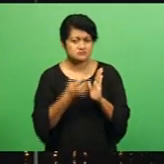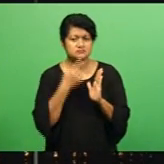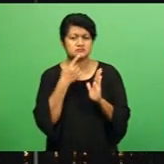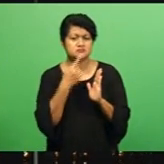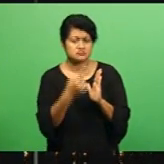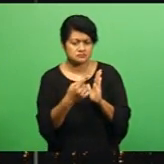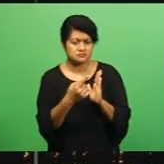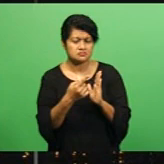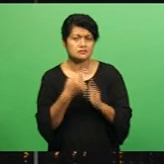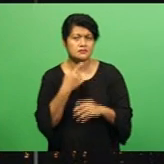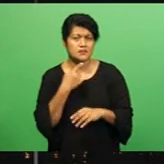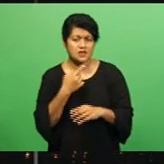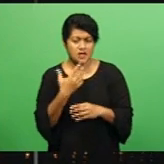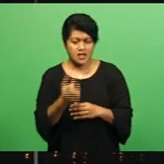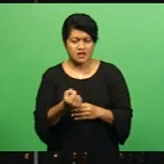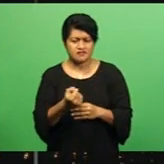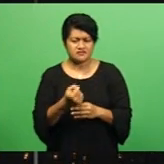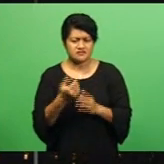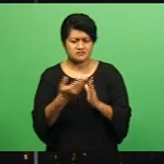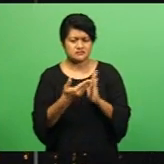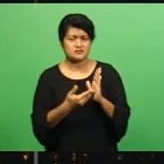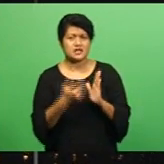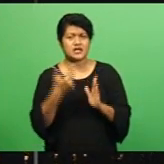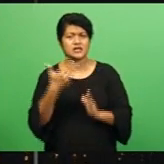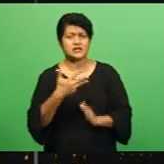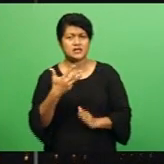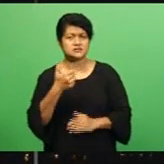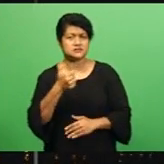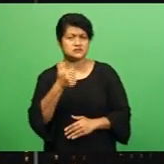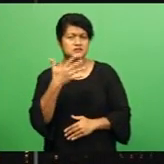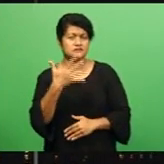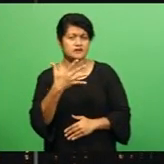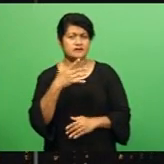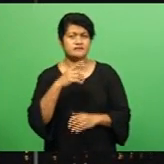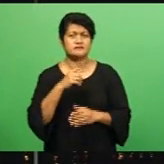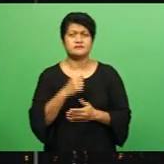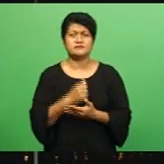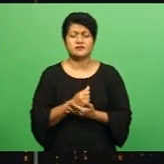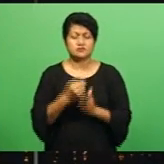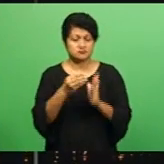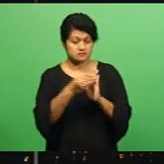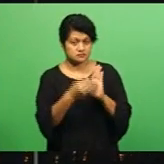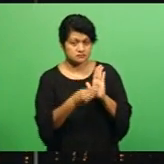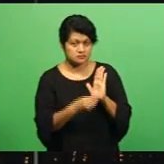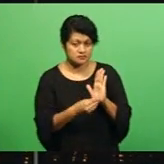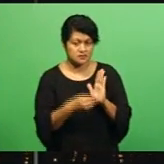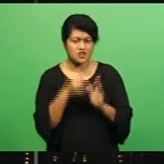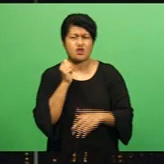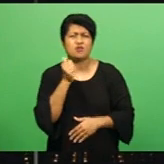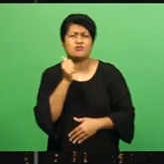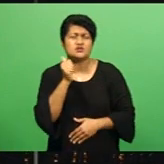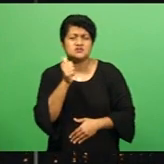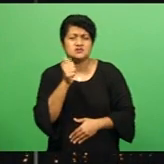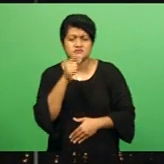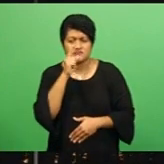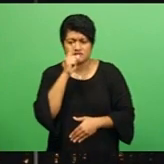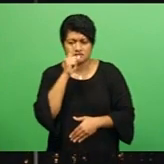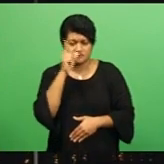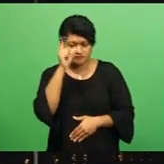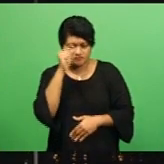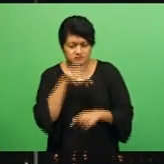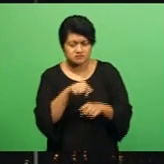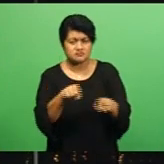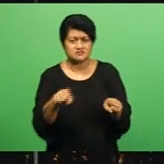the review of the 1965 Act and they will focus on that, and has apologized to all Fijians for the panic caused by the recent